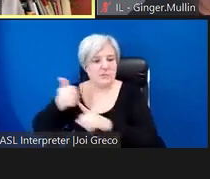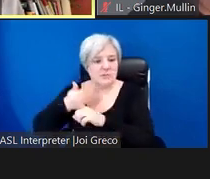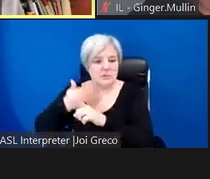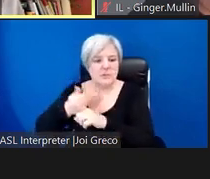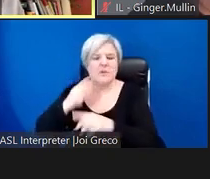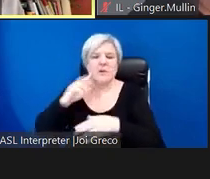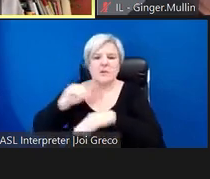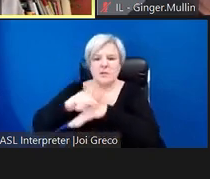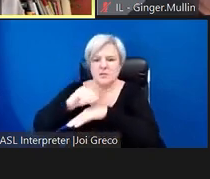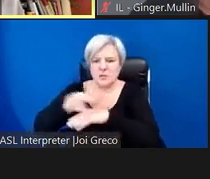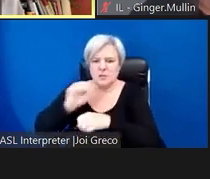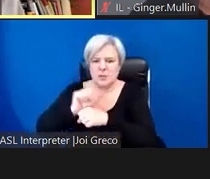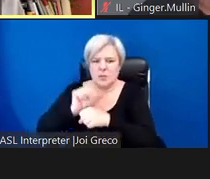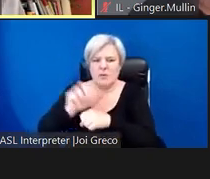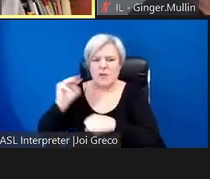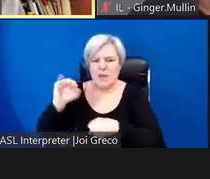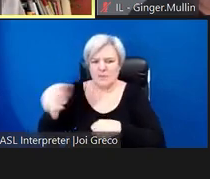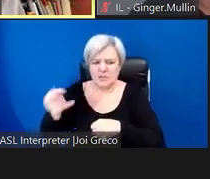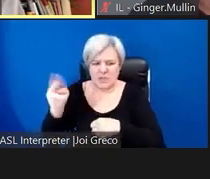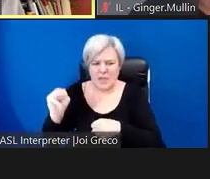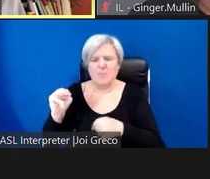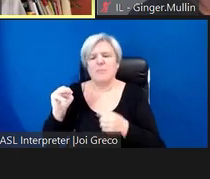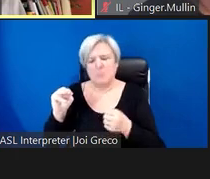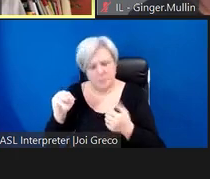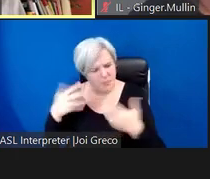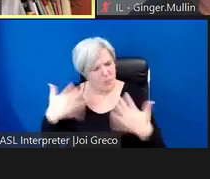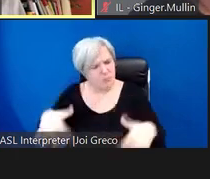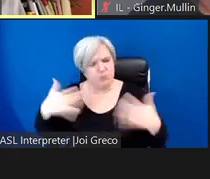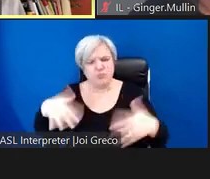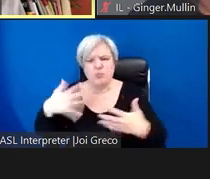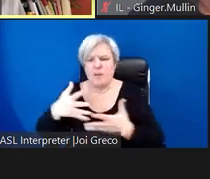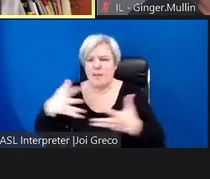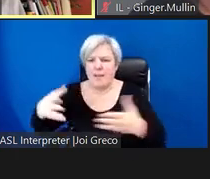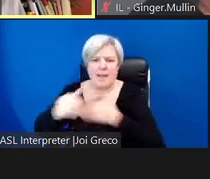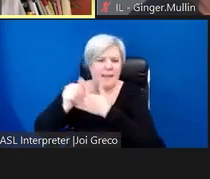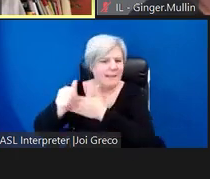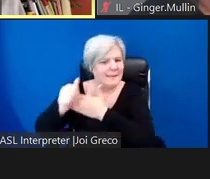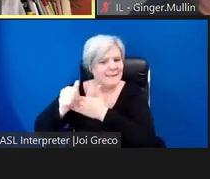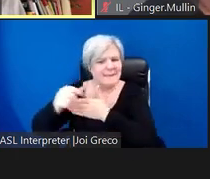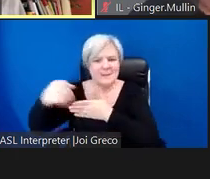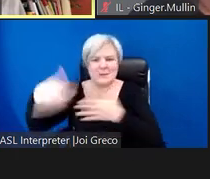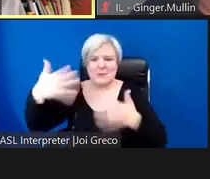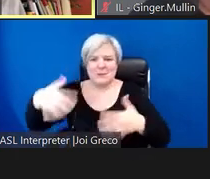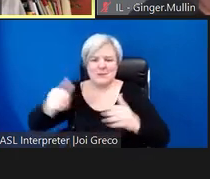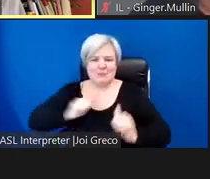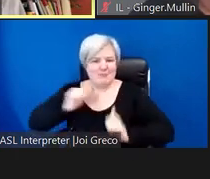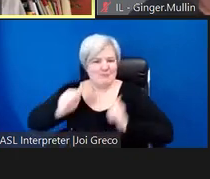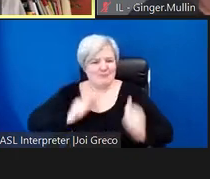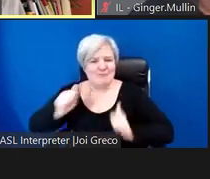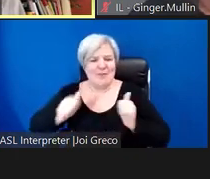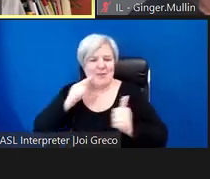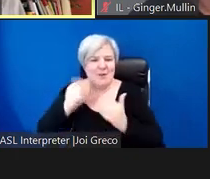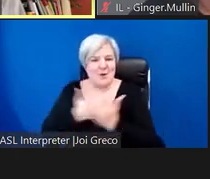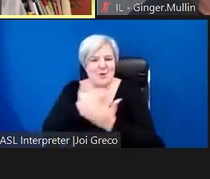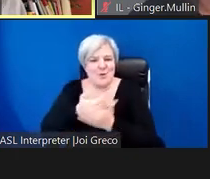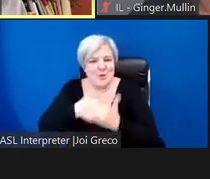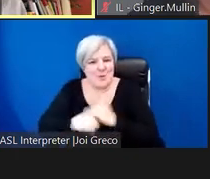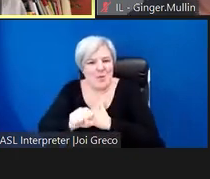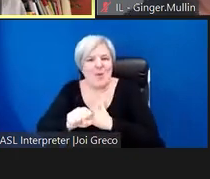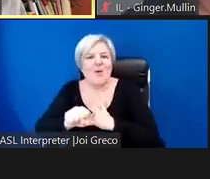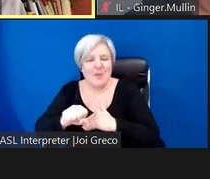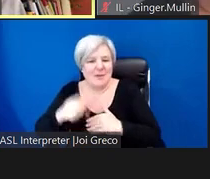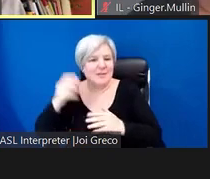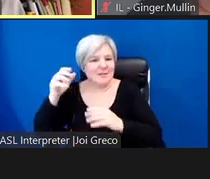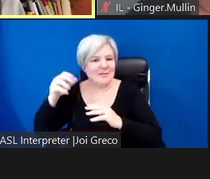work for NCHAM, as you probably all know. She's been the big leader in the newborn hearing screening training curriculum,